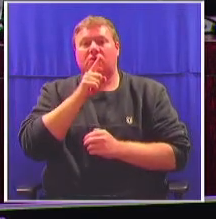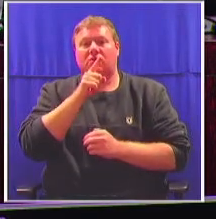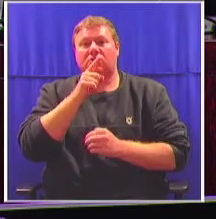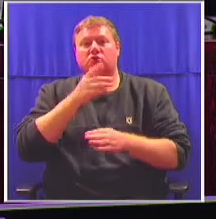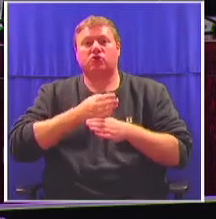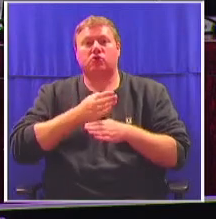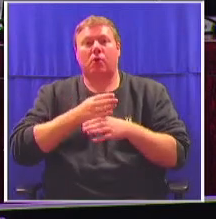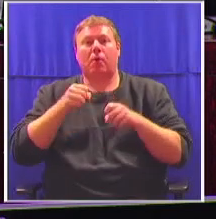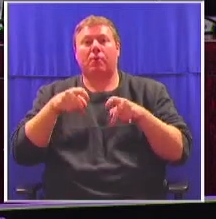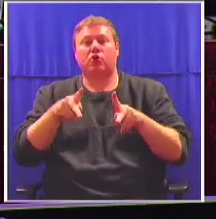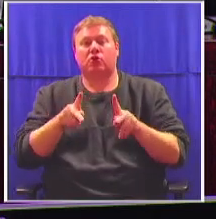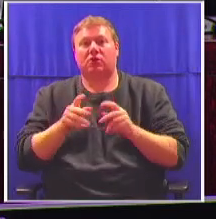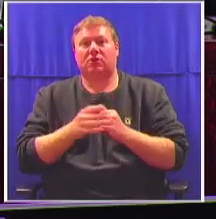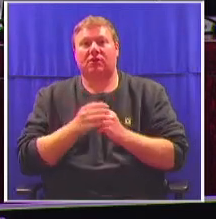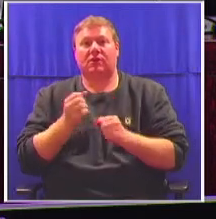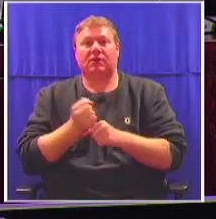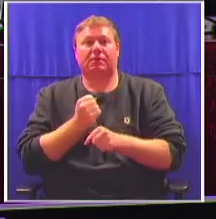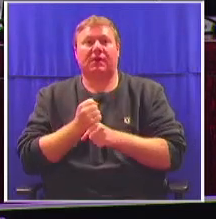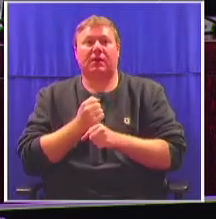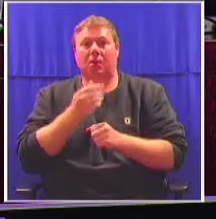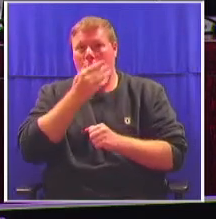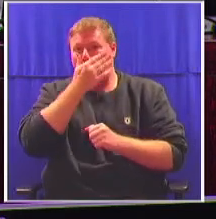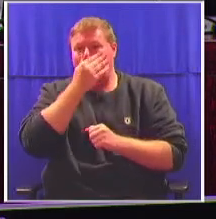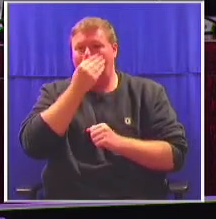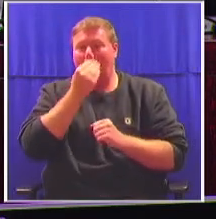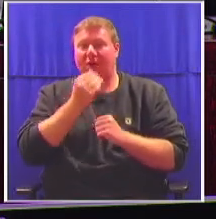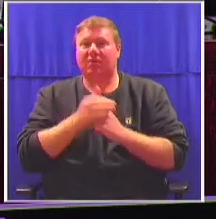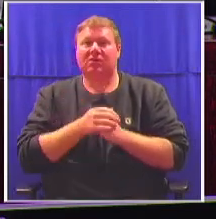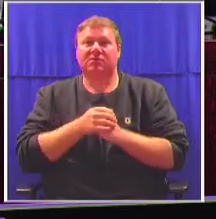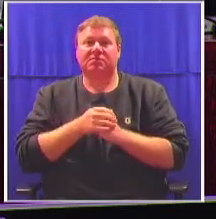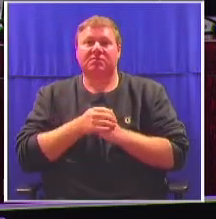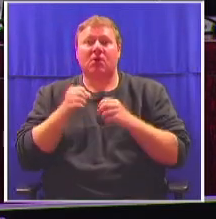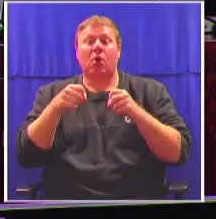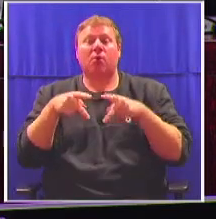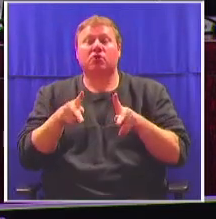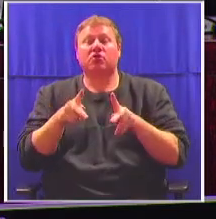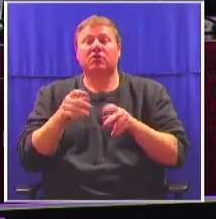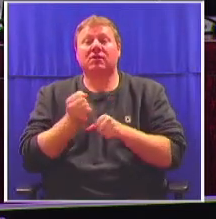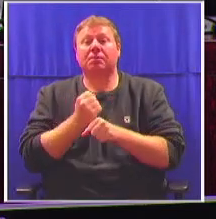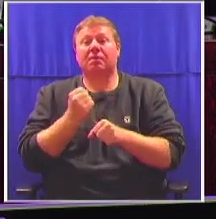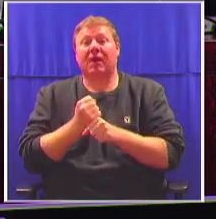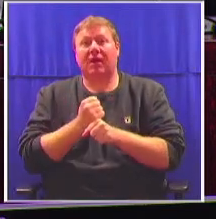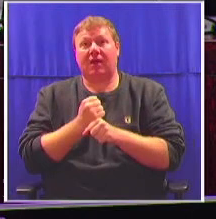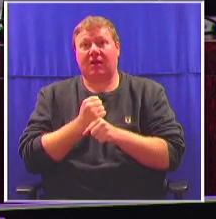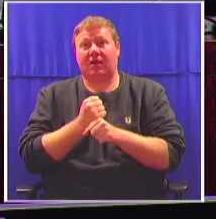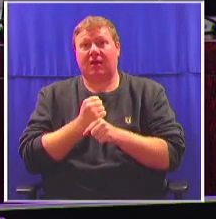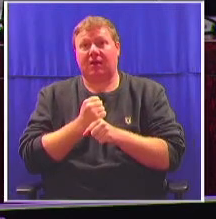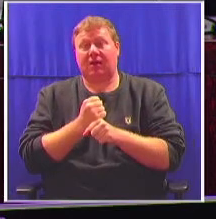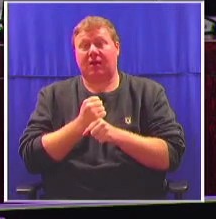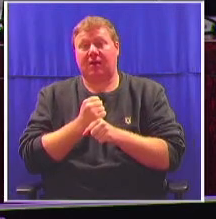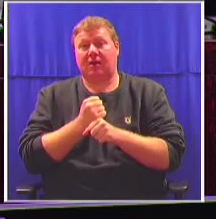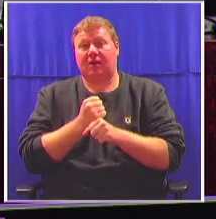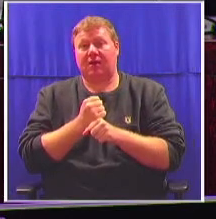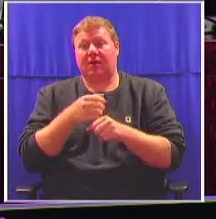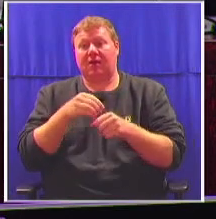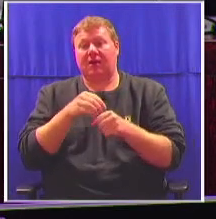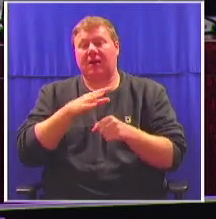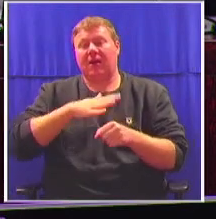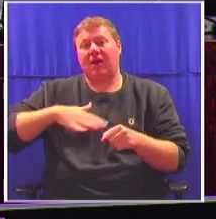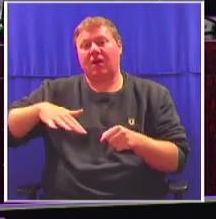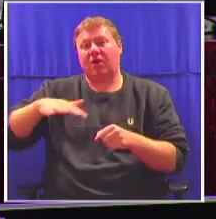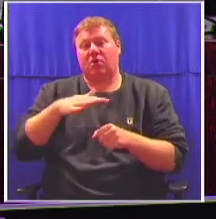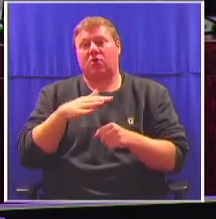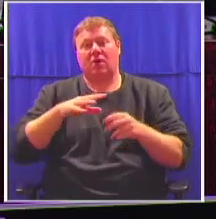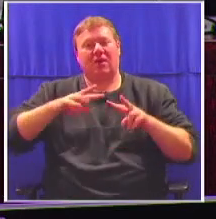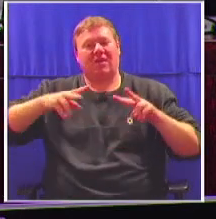opportunities, and these opportunities created were in areas as diverse as